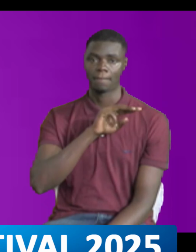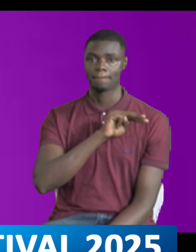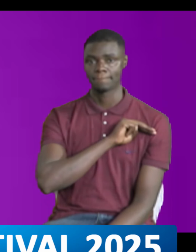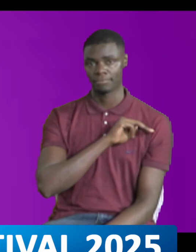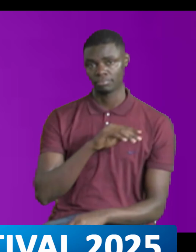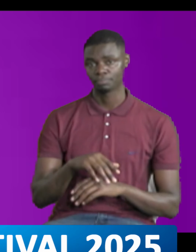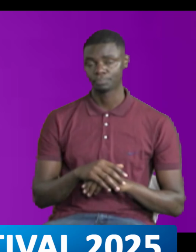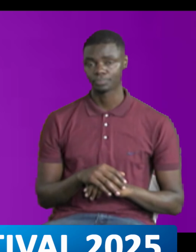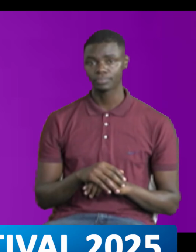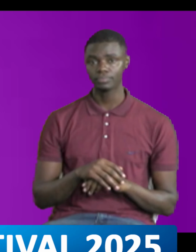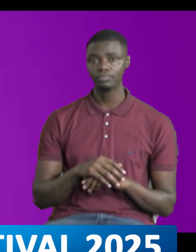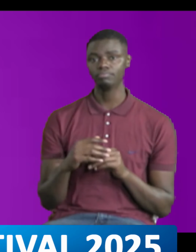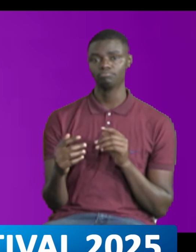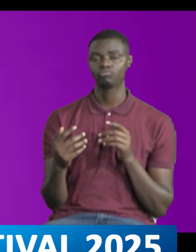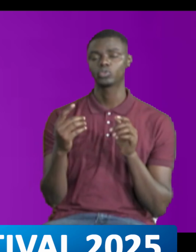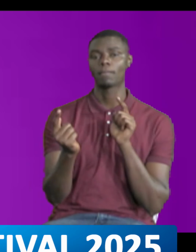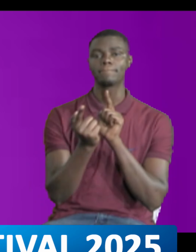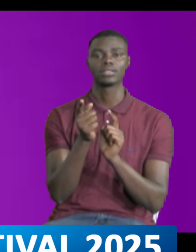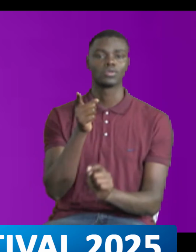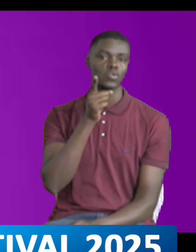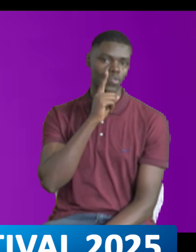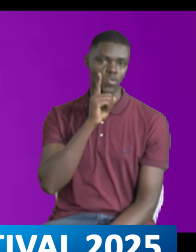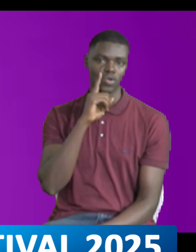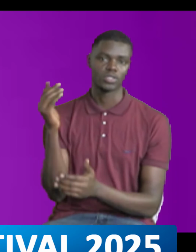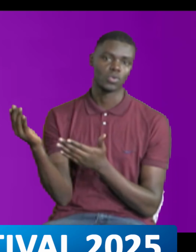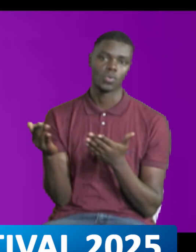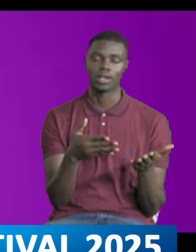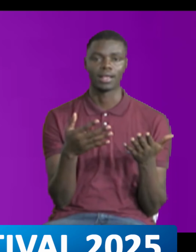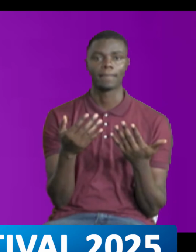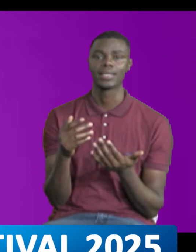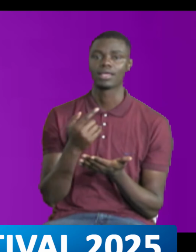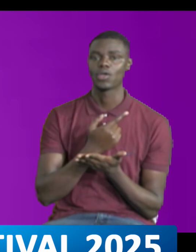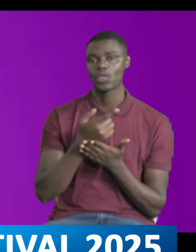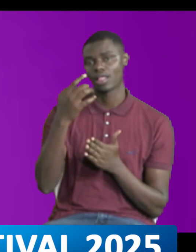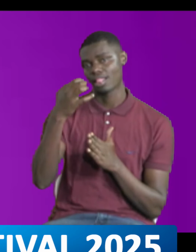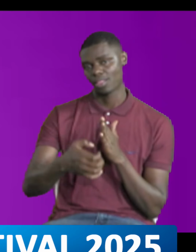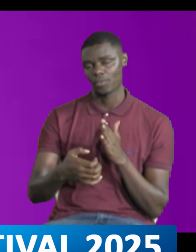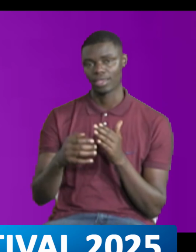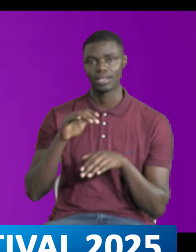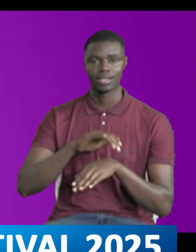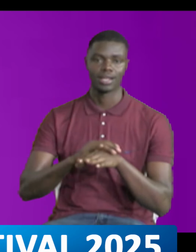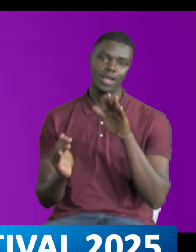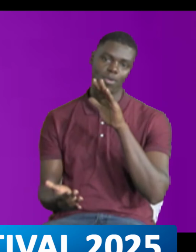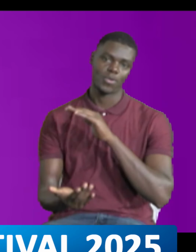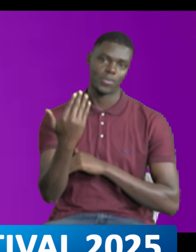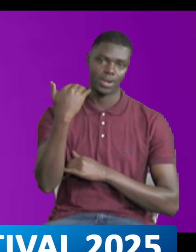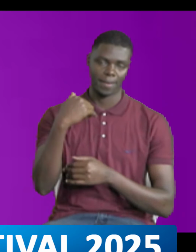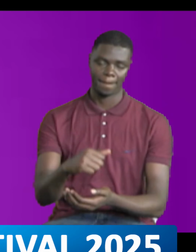Gideon Miner. Let us see you tomorrow as we usher in the weekend. Good morning.